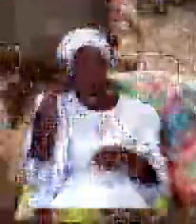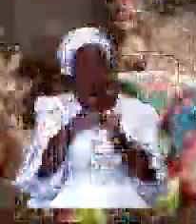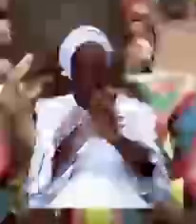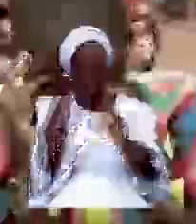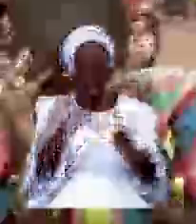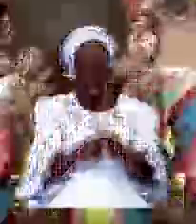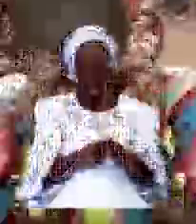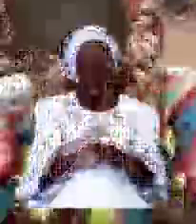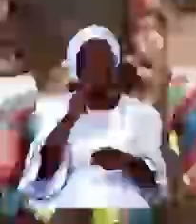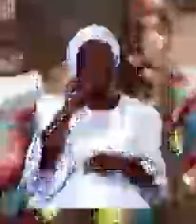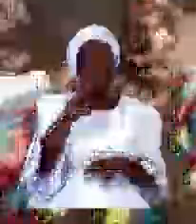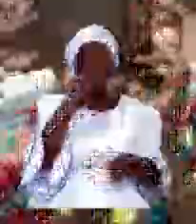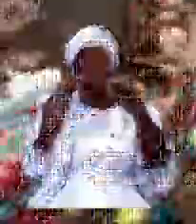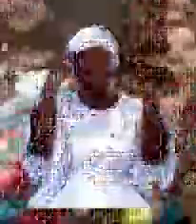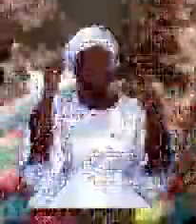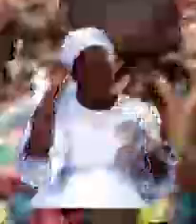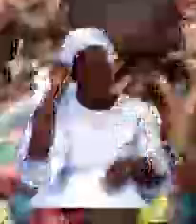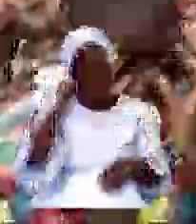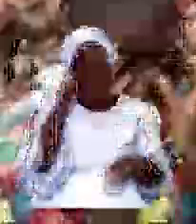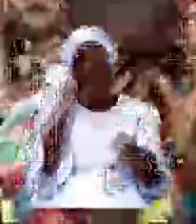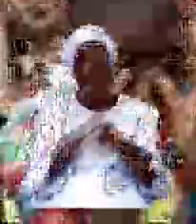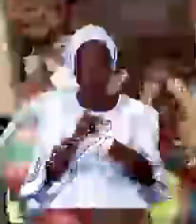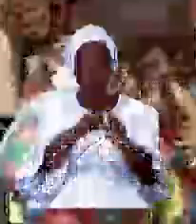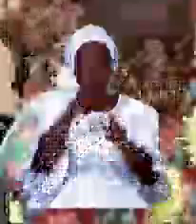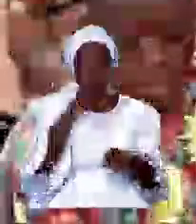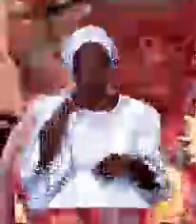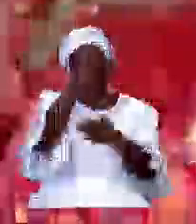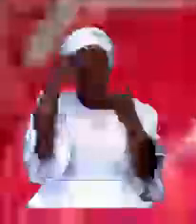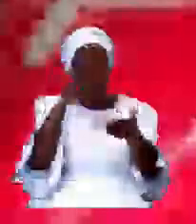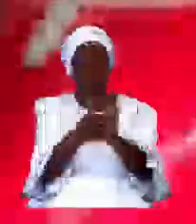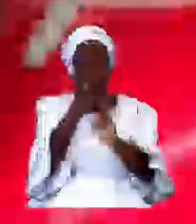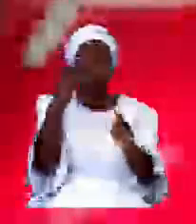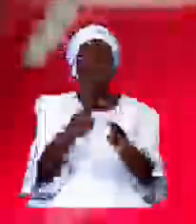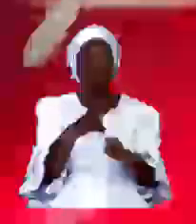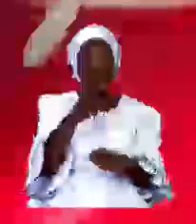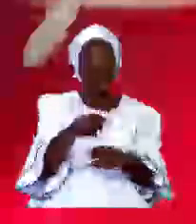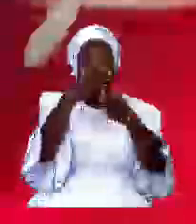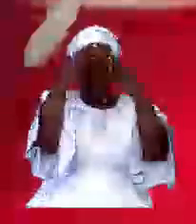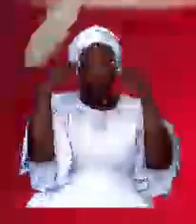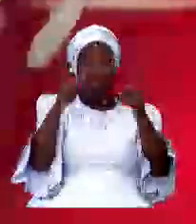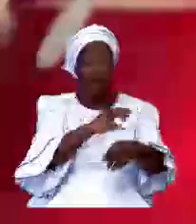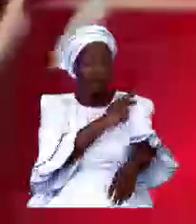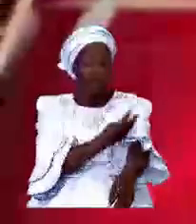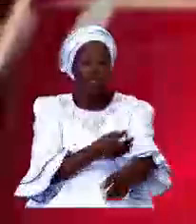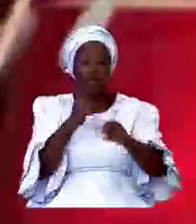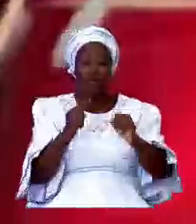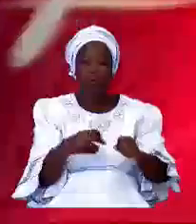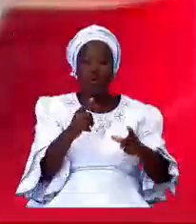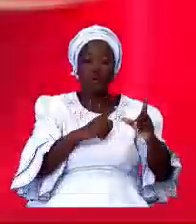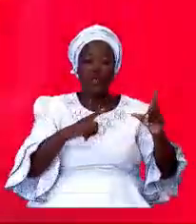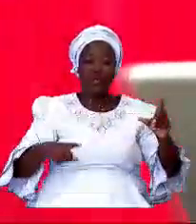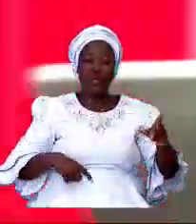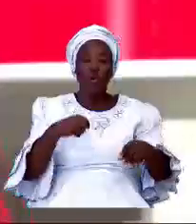forget your Bible, you will not forget. You forget His promises, you will not forget.